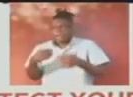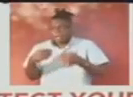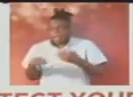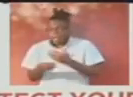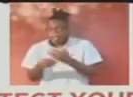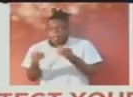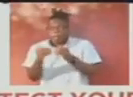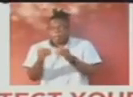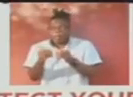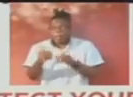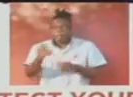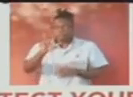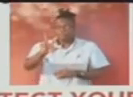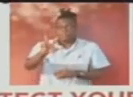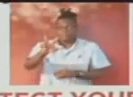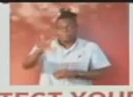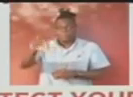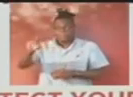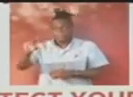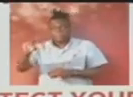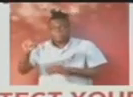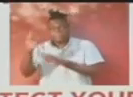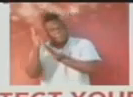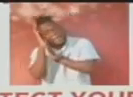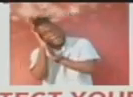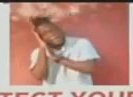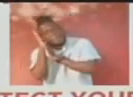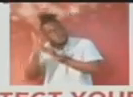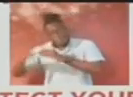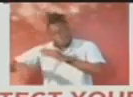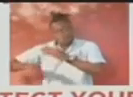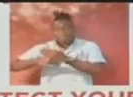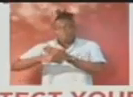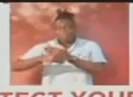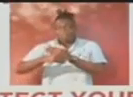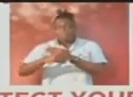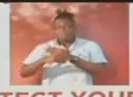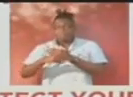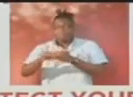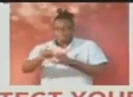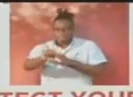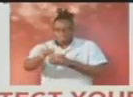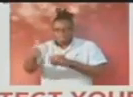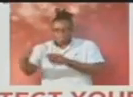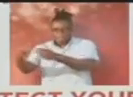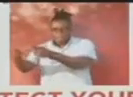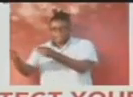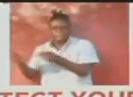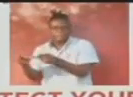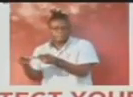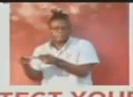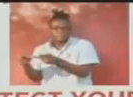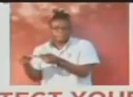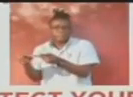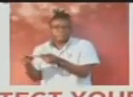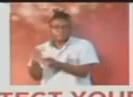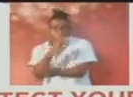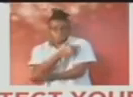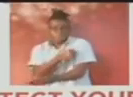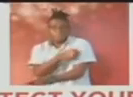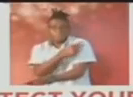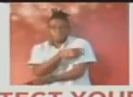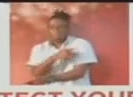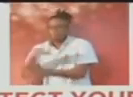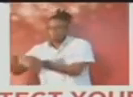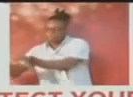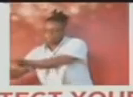130 beds in what we are calling additional step-down facilities. We will have a little more detail on how those are operationalized and the criteria